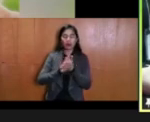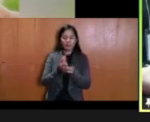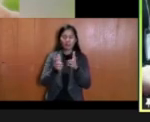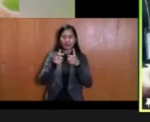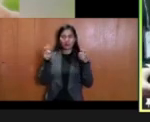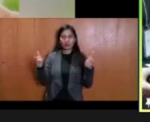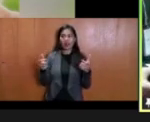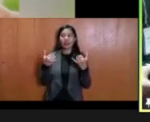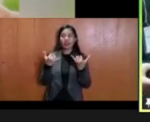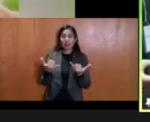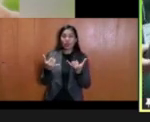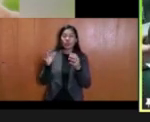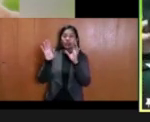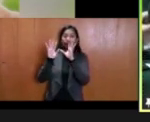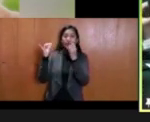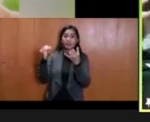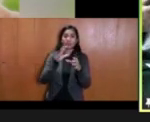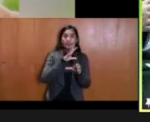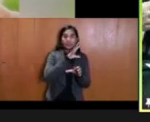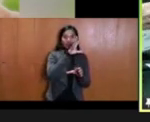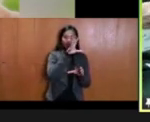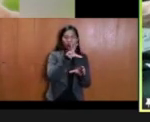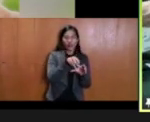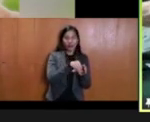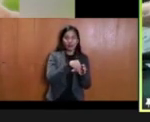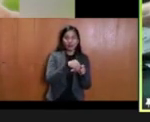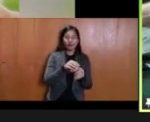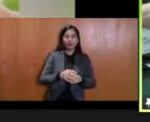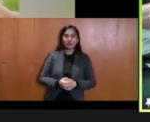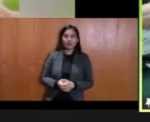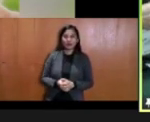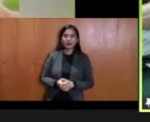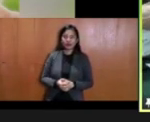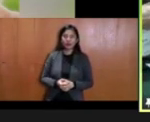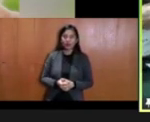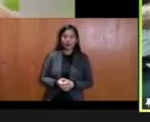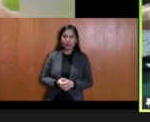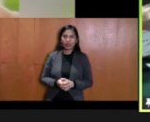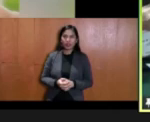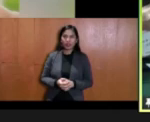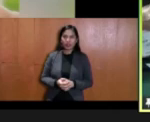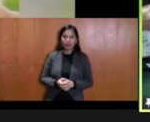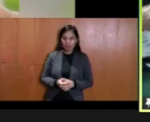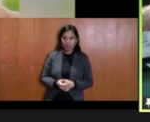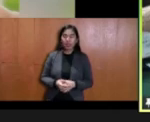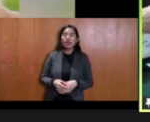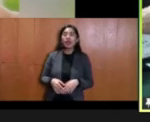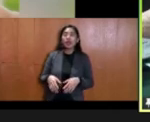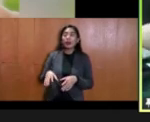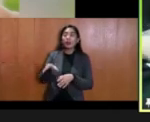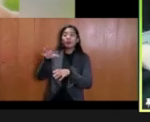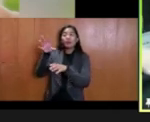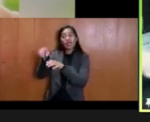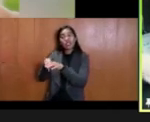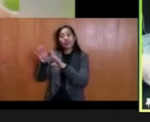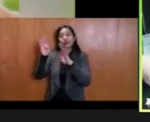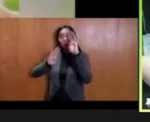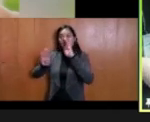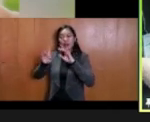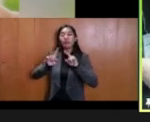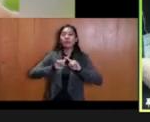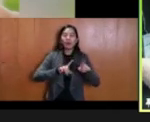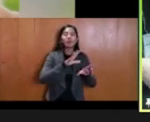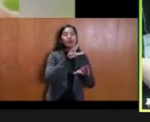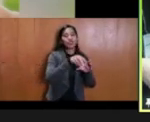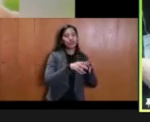big companies on board, make them not part of the problem, but part of the solution, as Attorney mm-hmm. Alex says, is